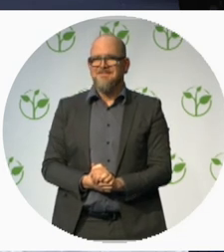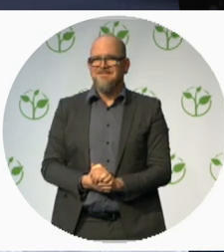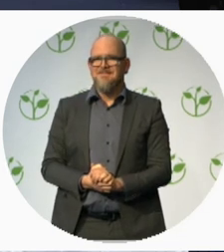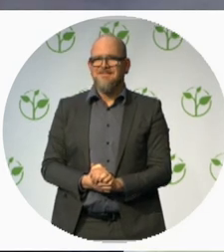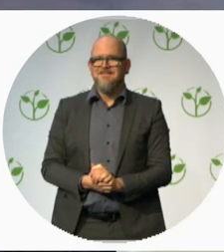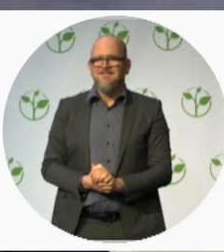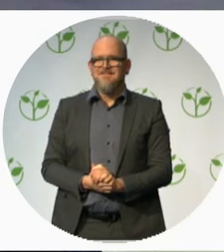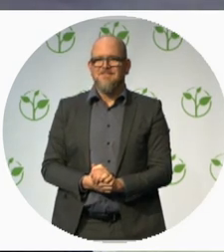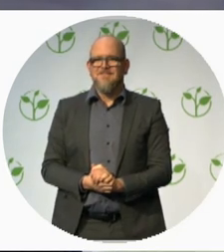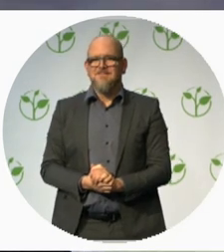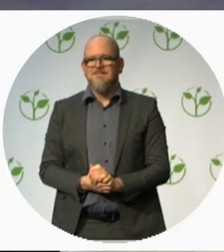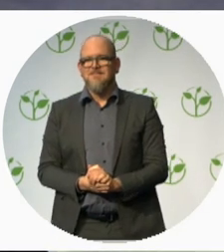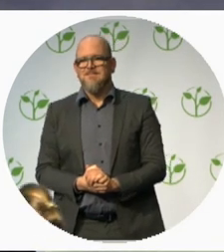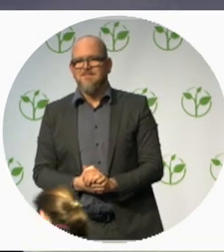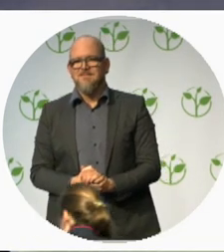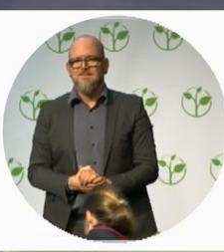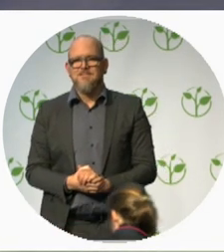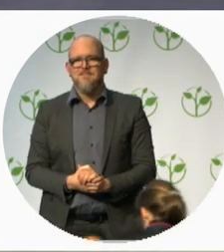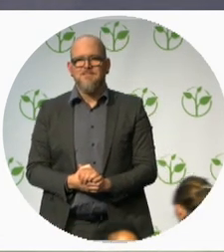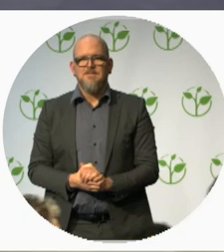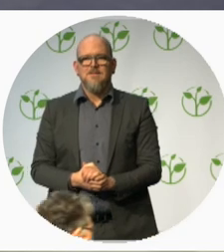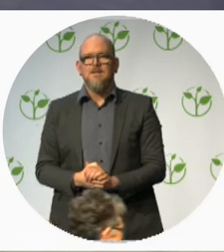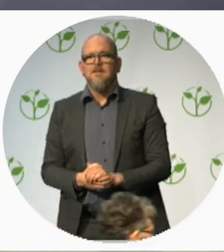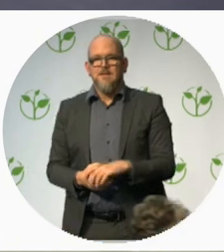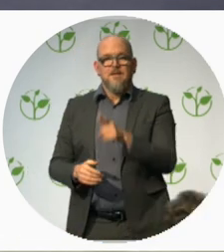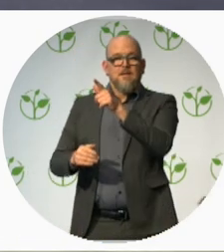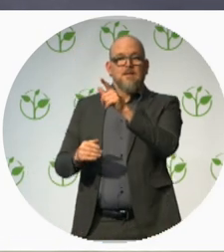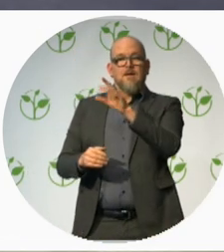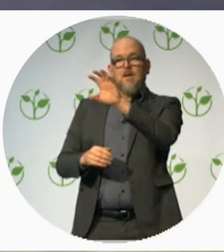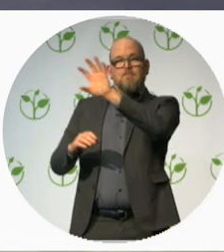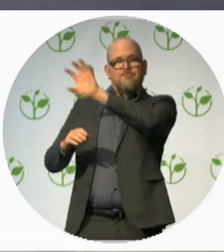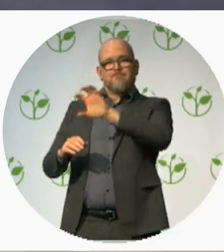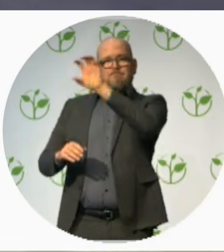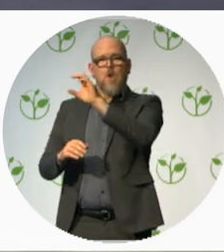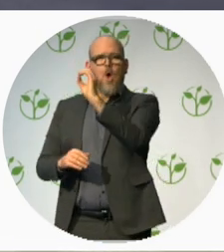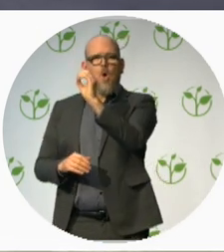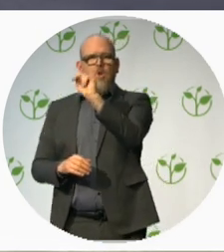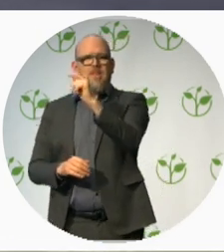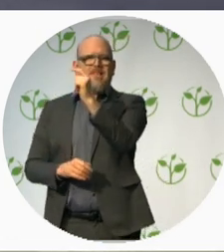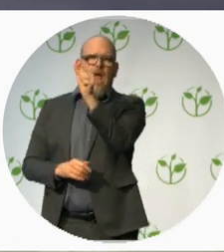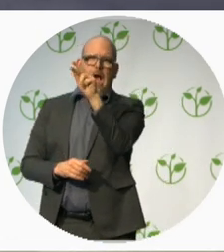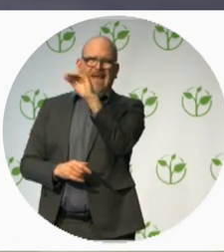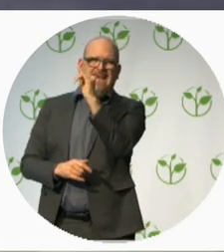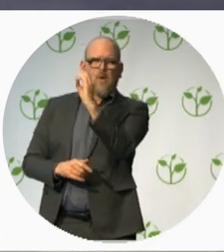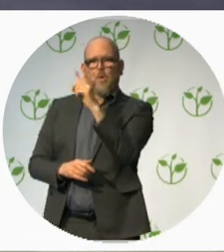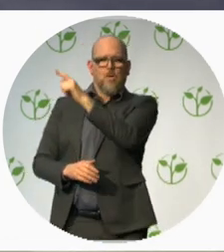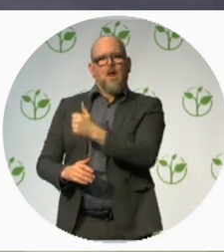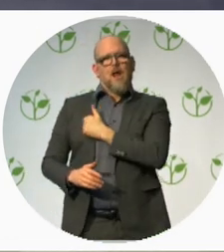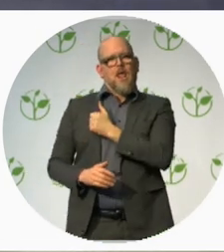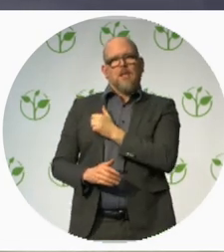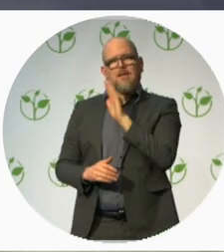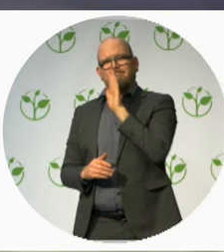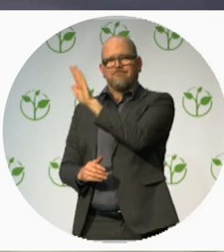Congratulations to the province of Ontario from Canada. The Accessibility for Ontarians with Disabilities Act is a legal